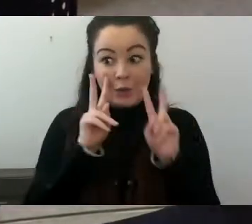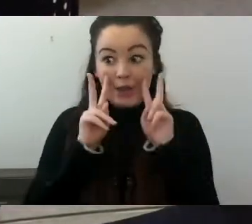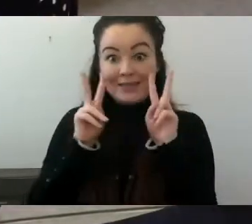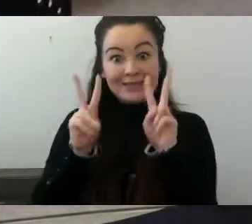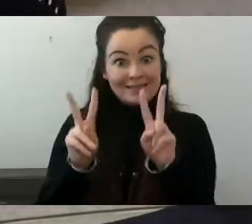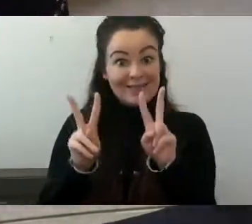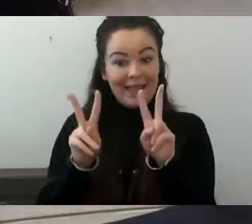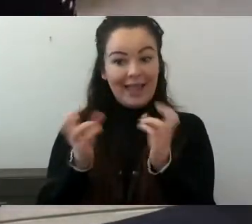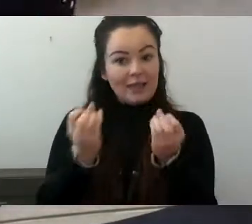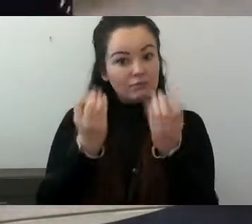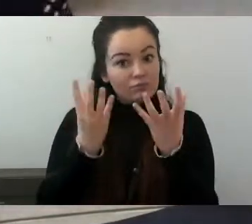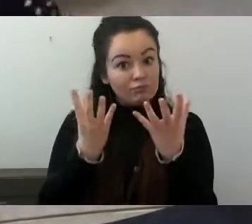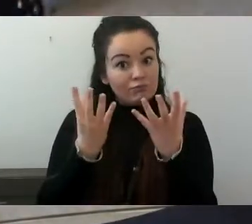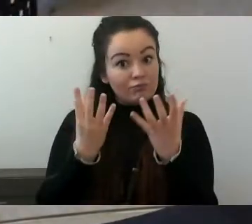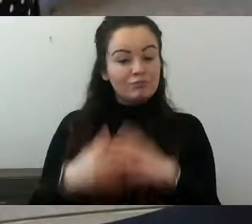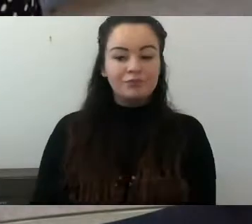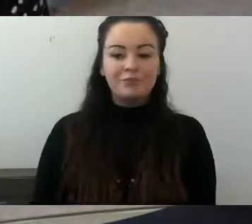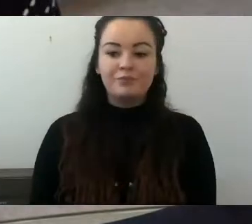see